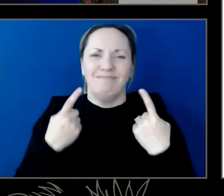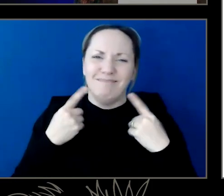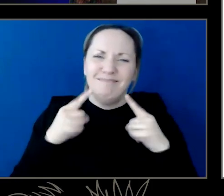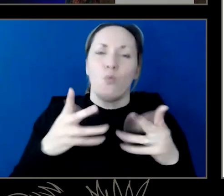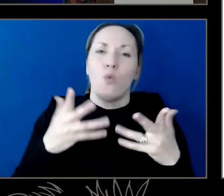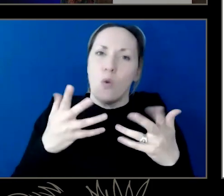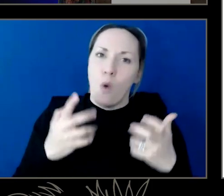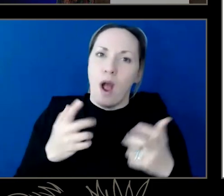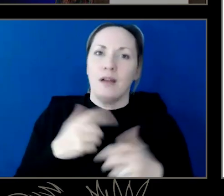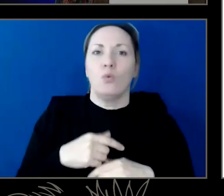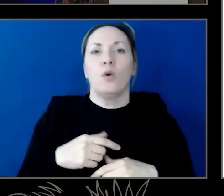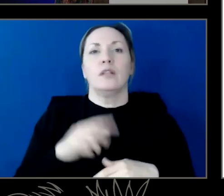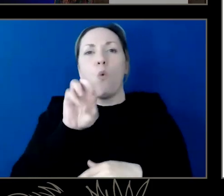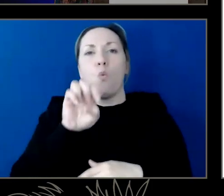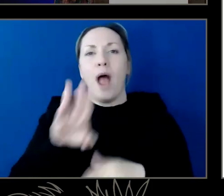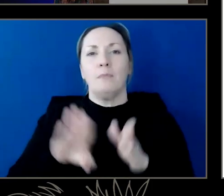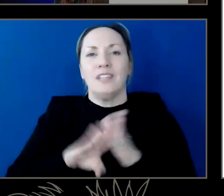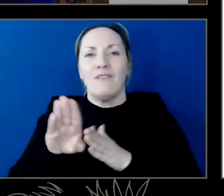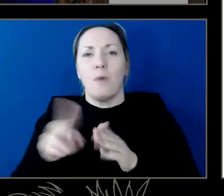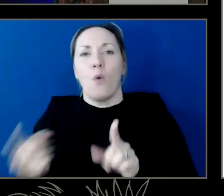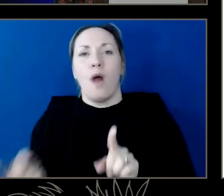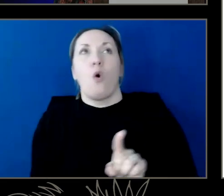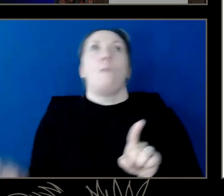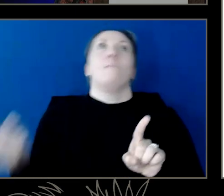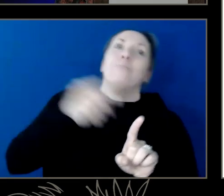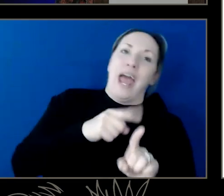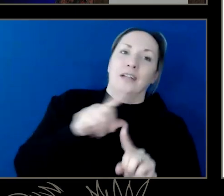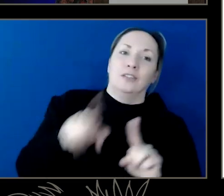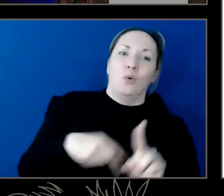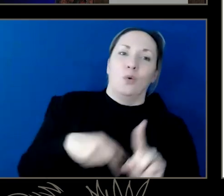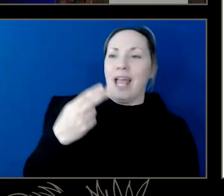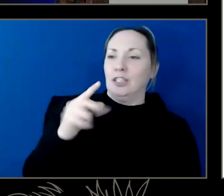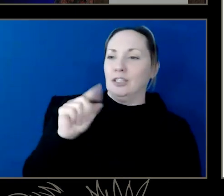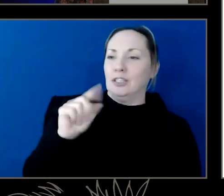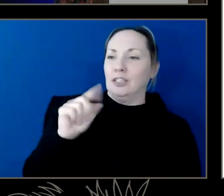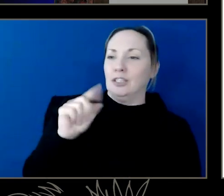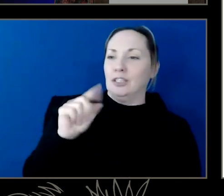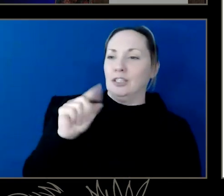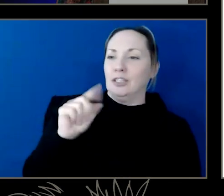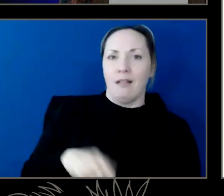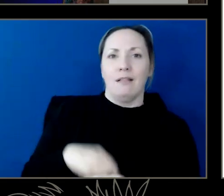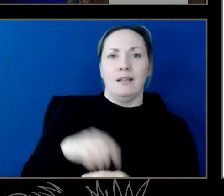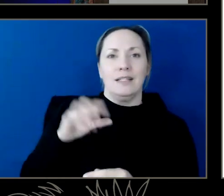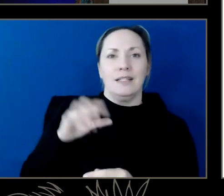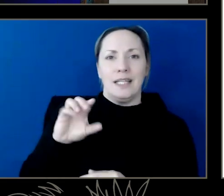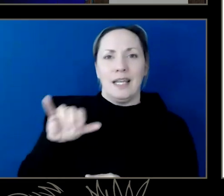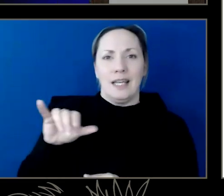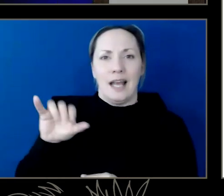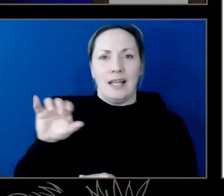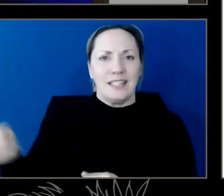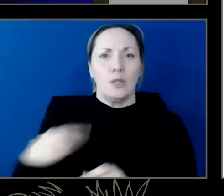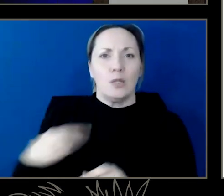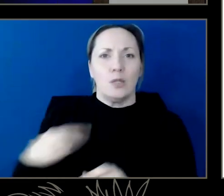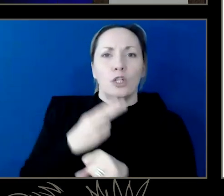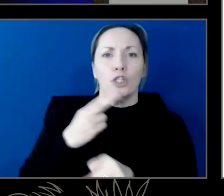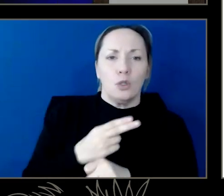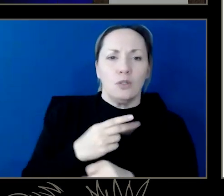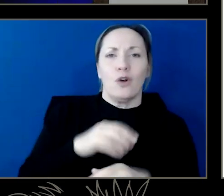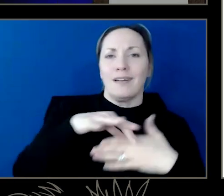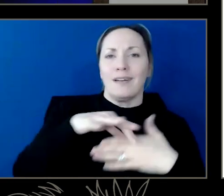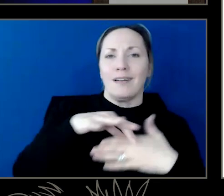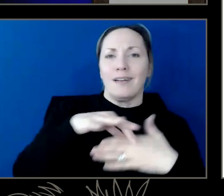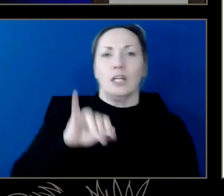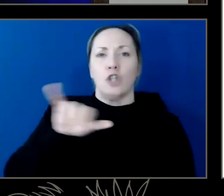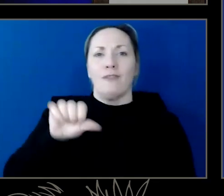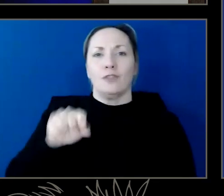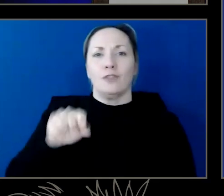web development. We want to take it back to the days of when HTML and CSS were used for content and JavaScript was used for functionality.